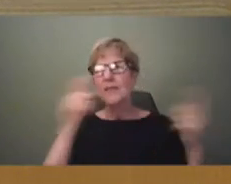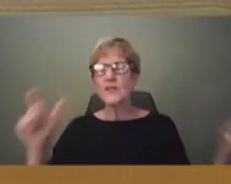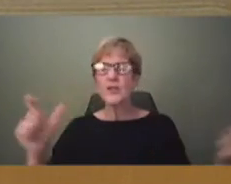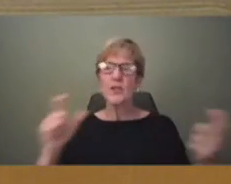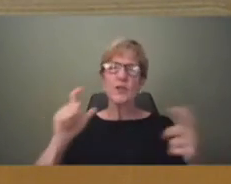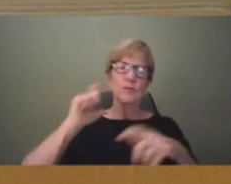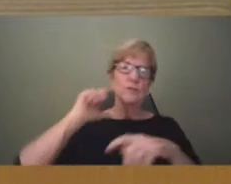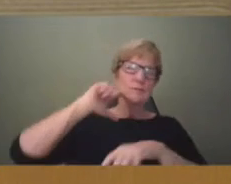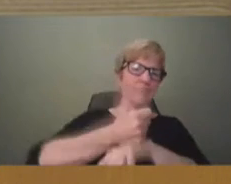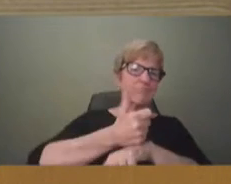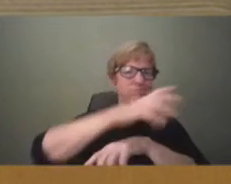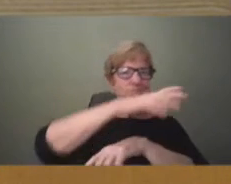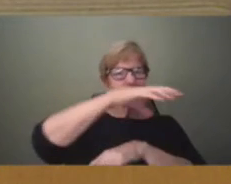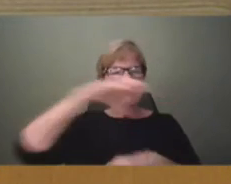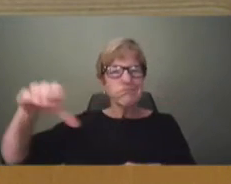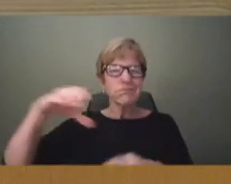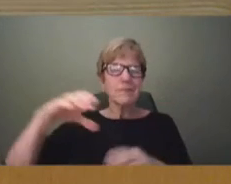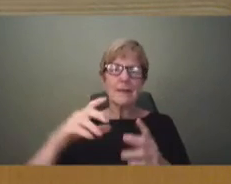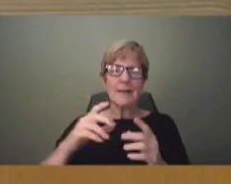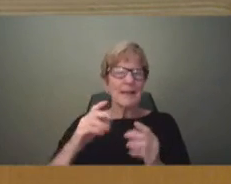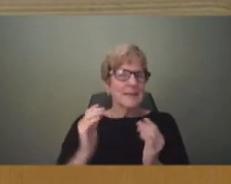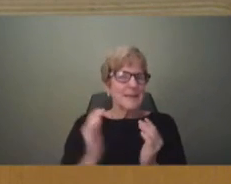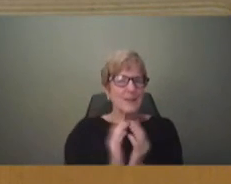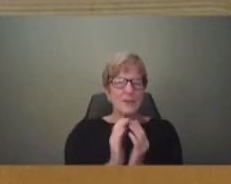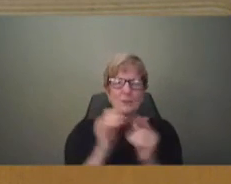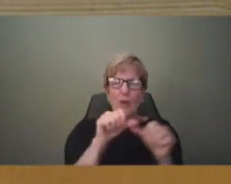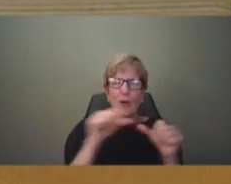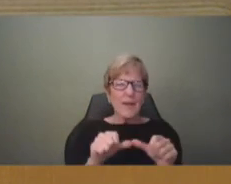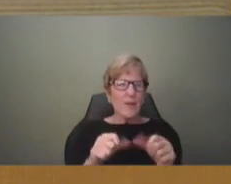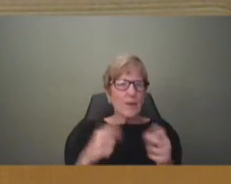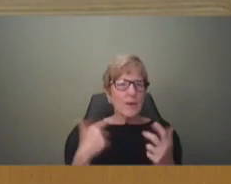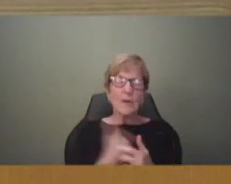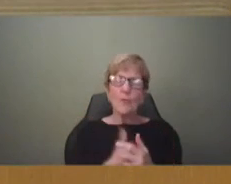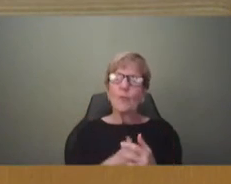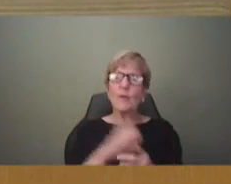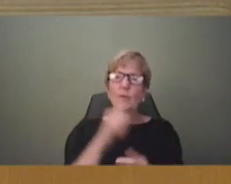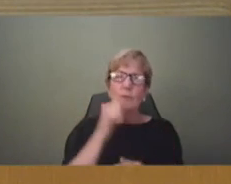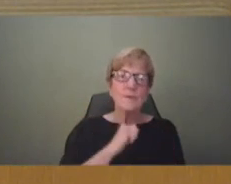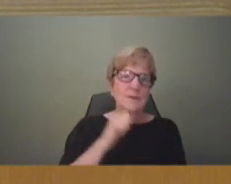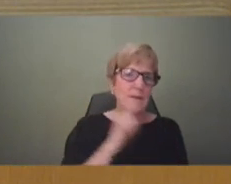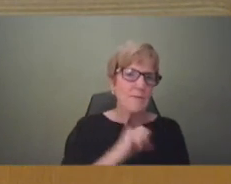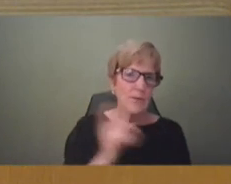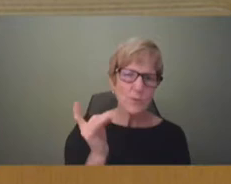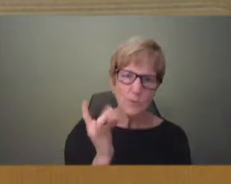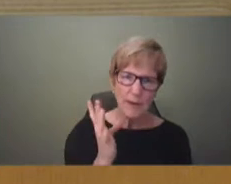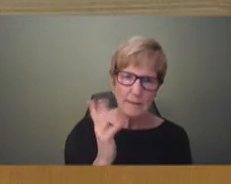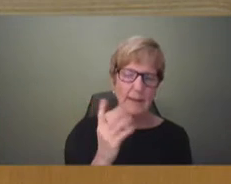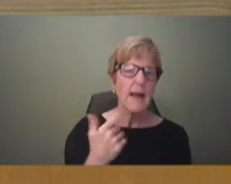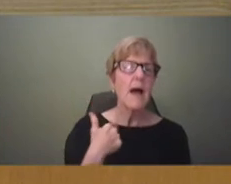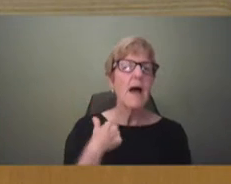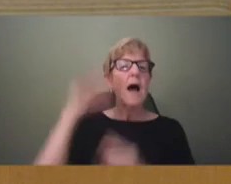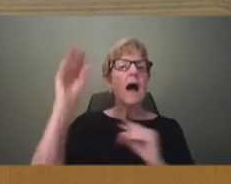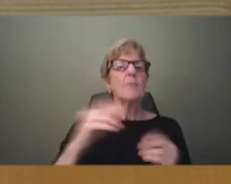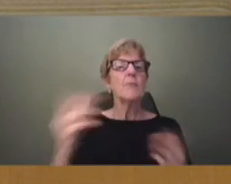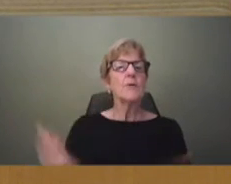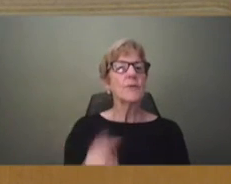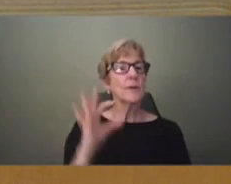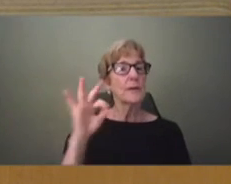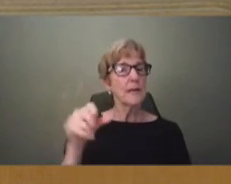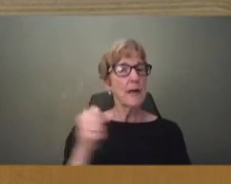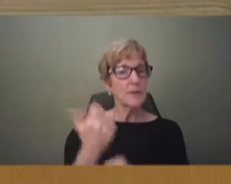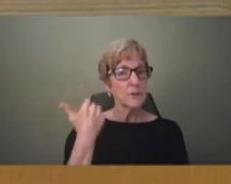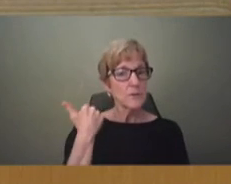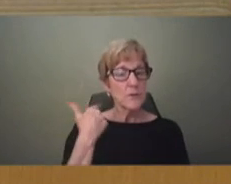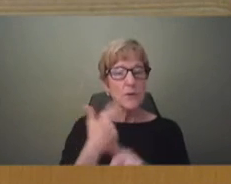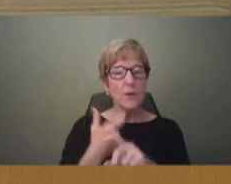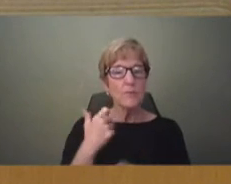tiny area across from us we will suffer greatly um I moved here 9 years ago from